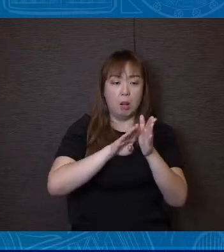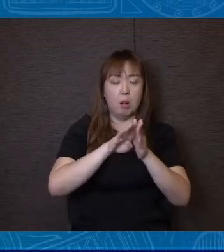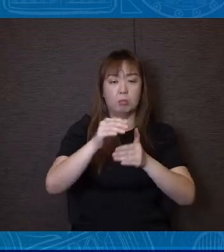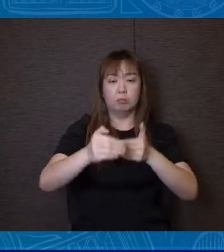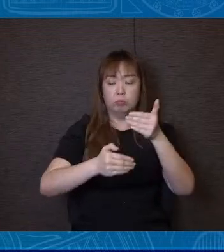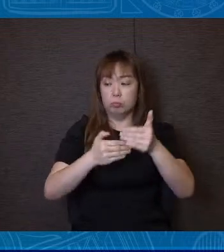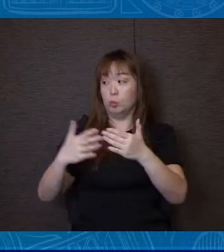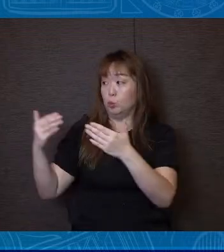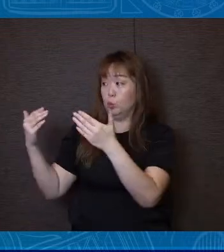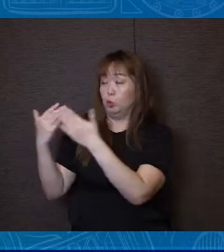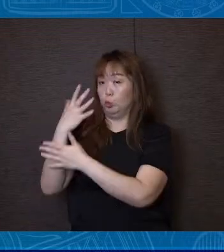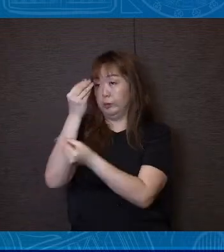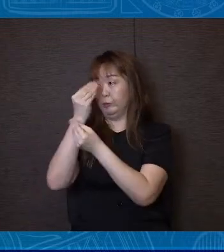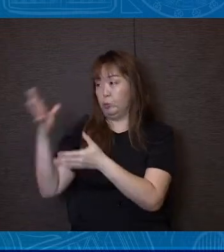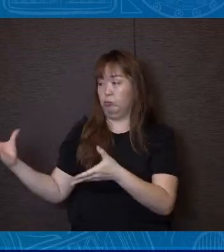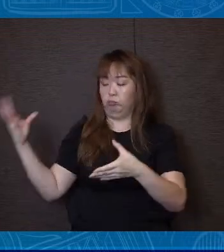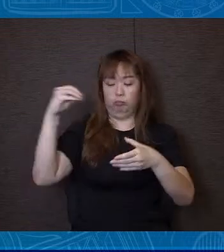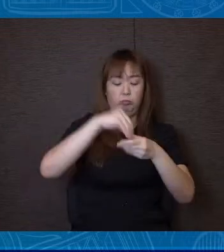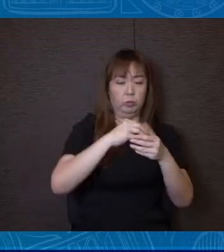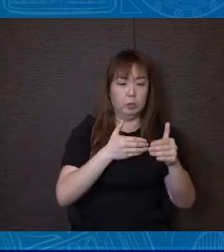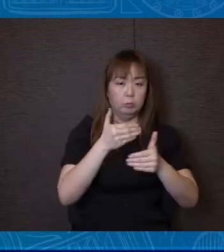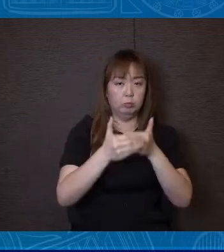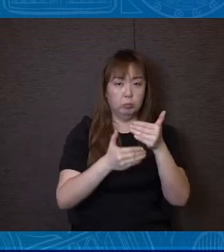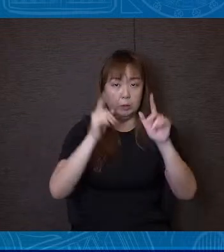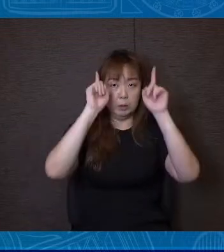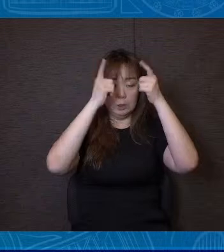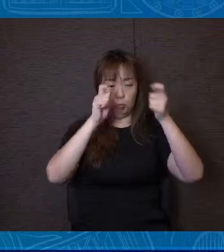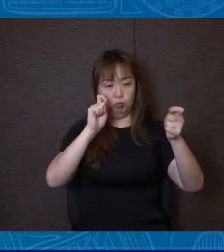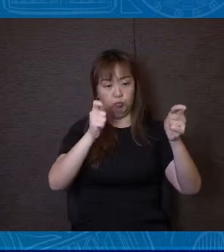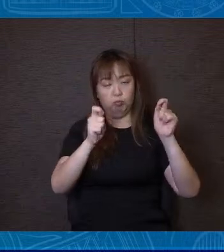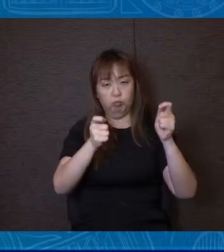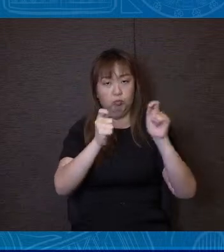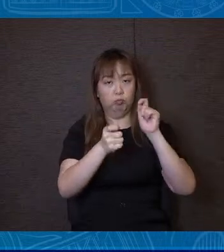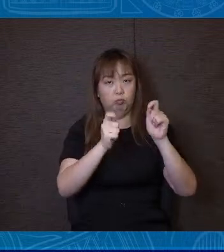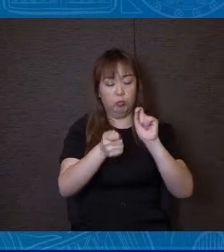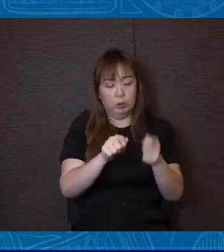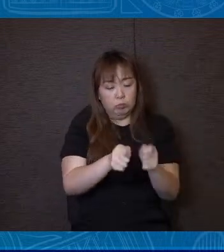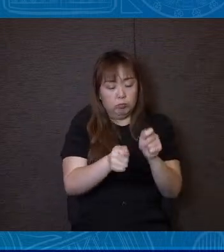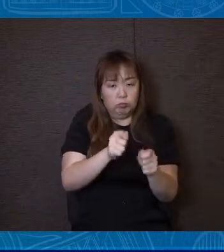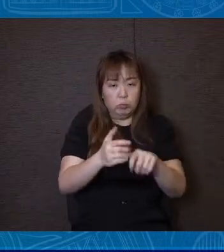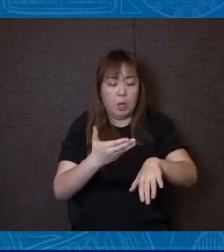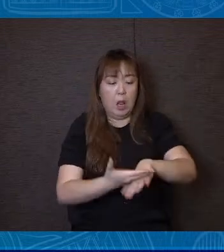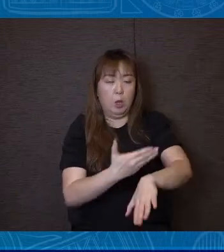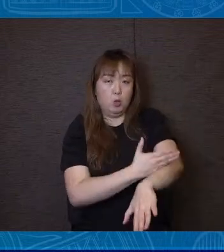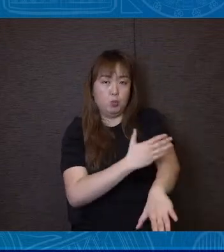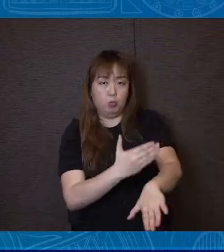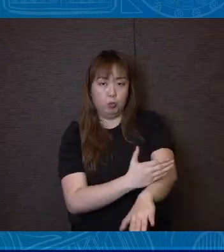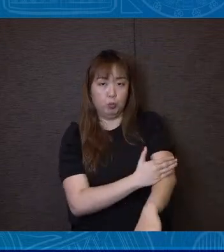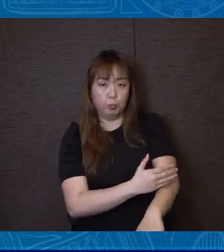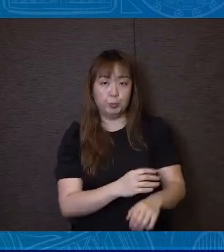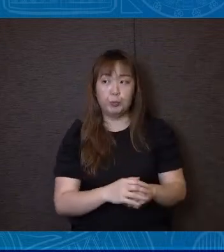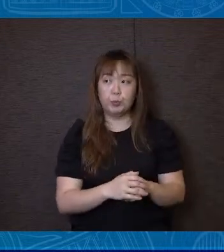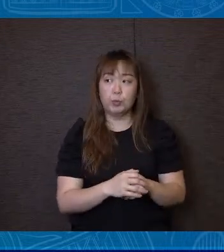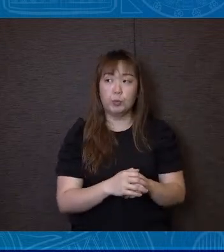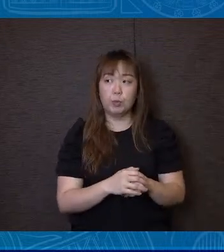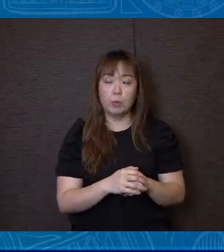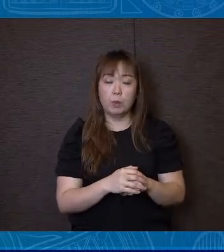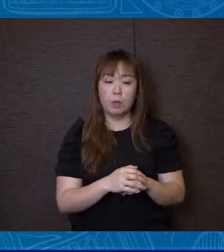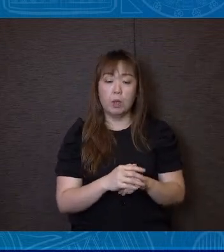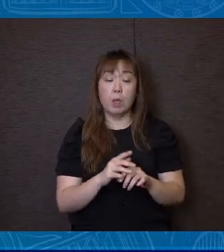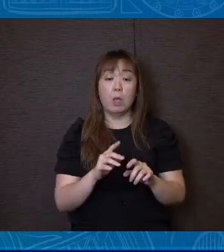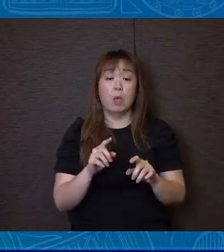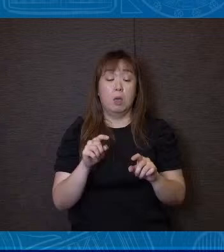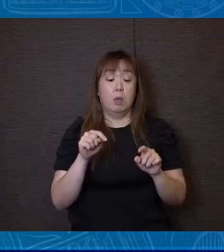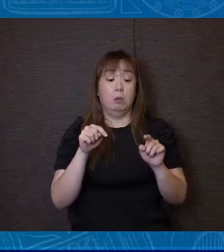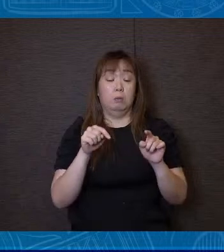information available. The network keeps on changing. The architecture of the network keeps on changing as well. And then therefore you have to revise the plan. By